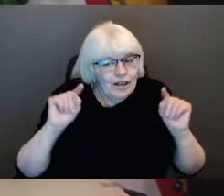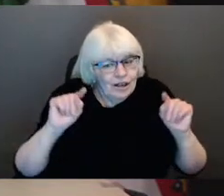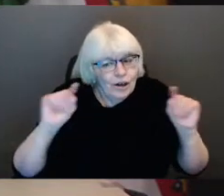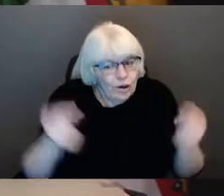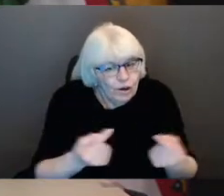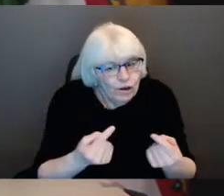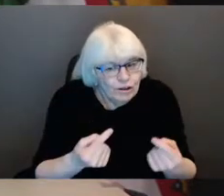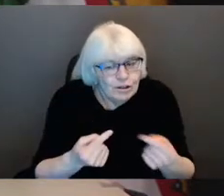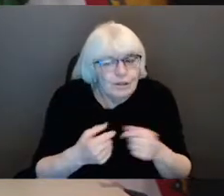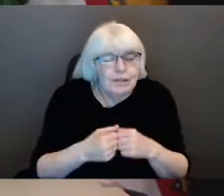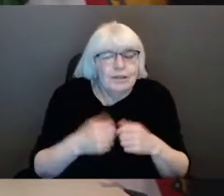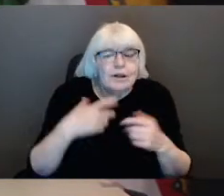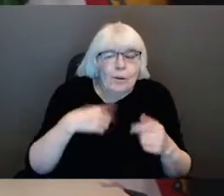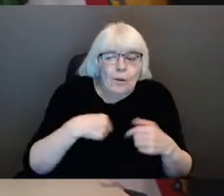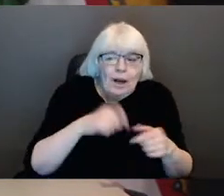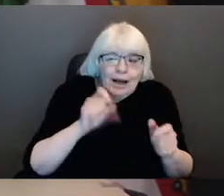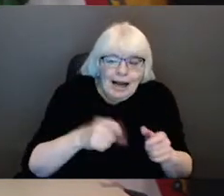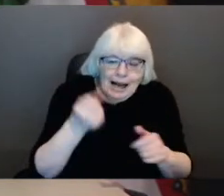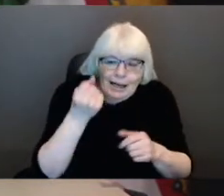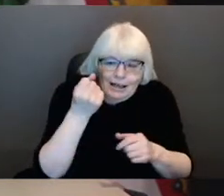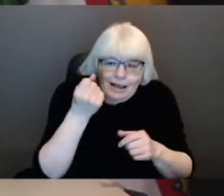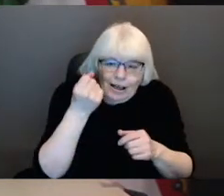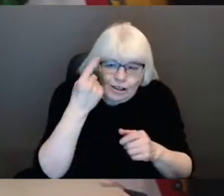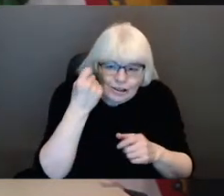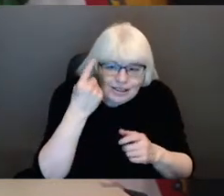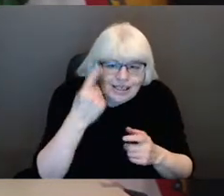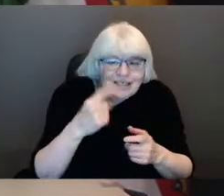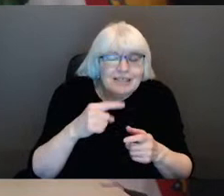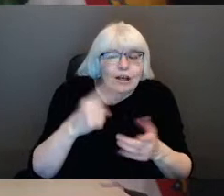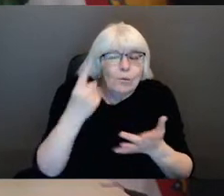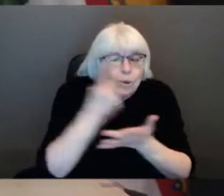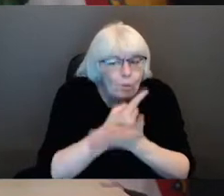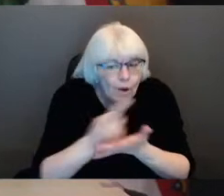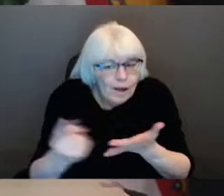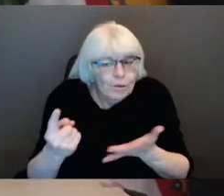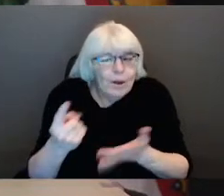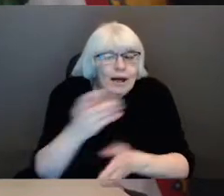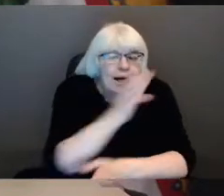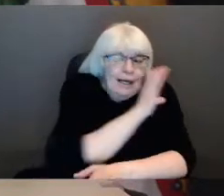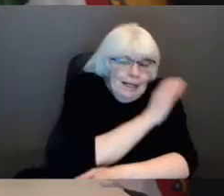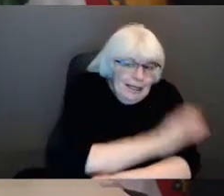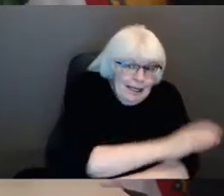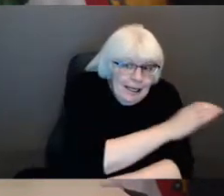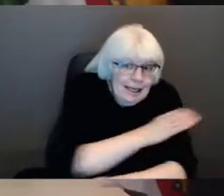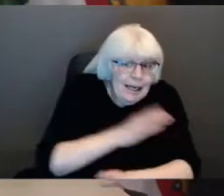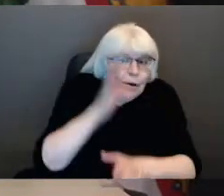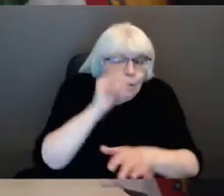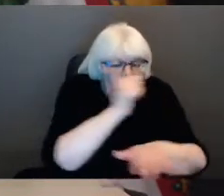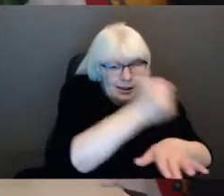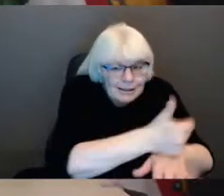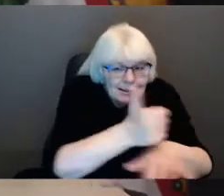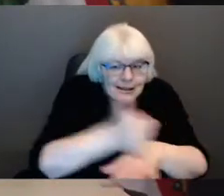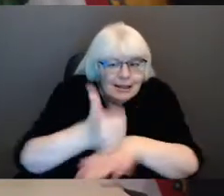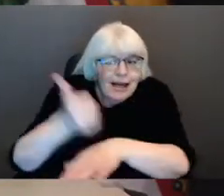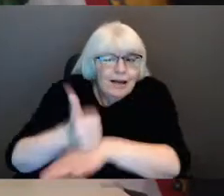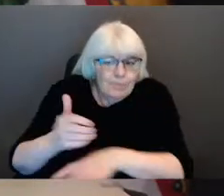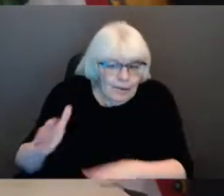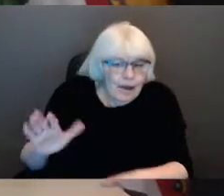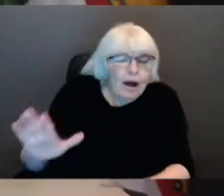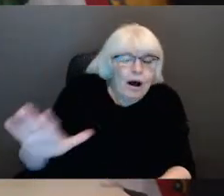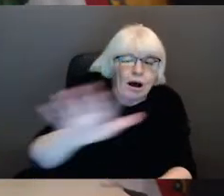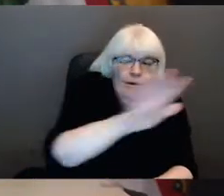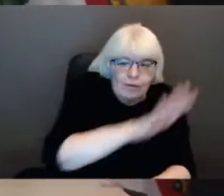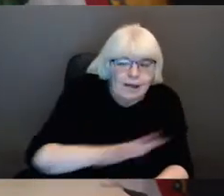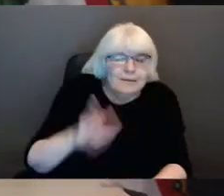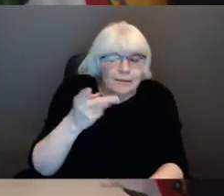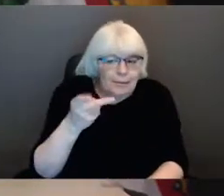make more clinics and spaces available for vaccinations all across PEI as well, and and I expect the uptake